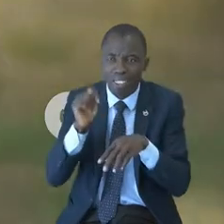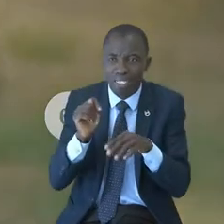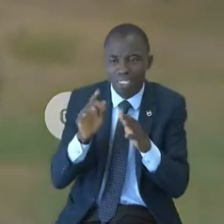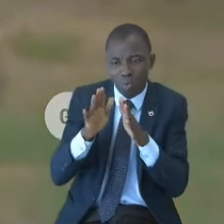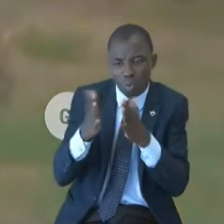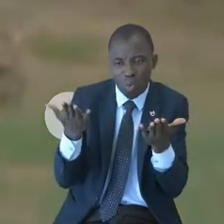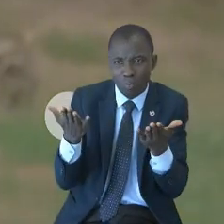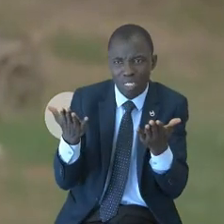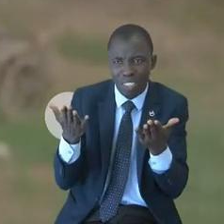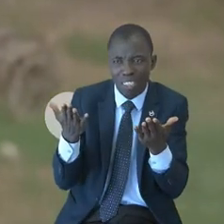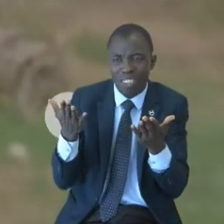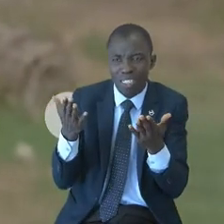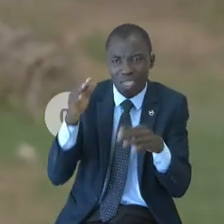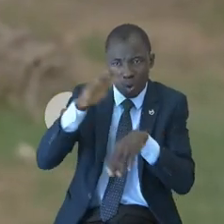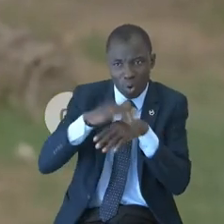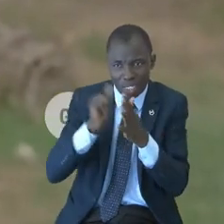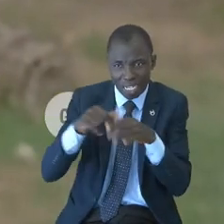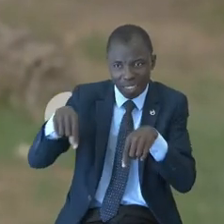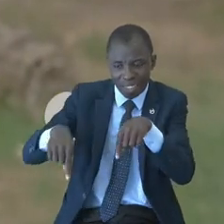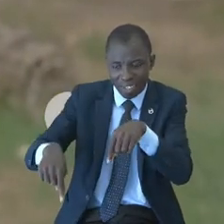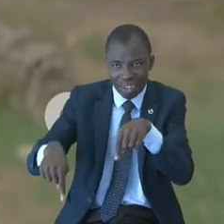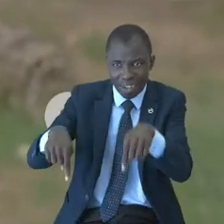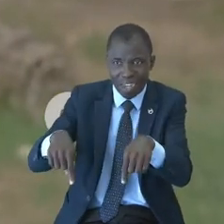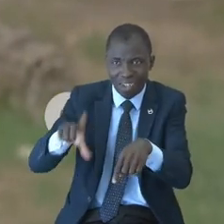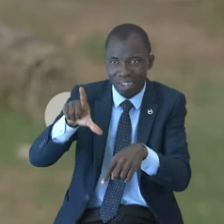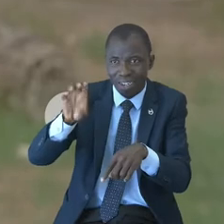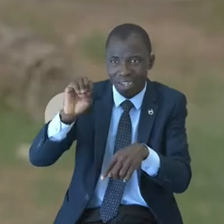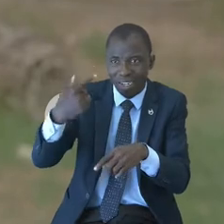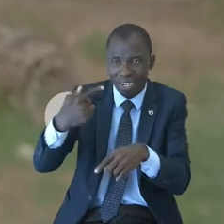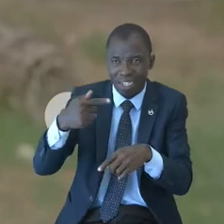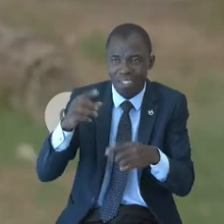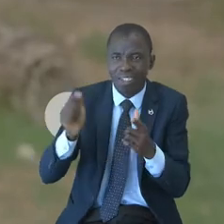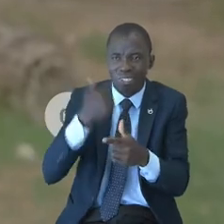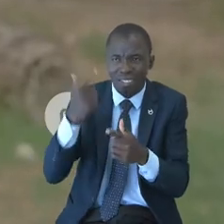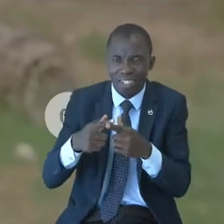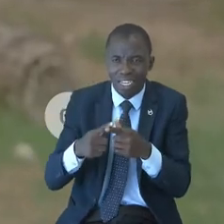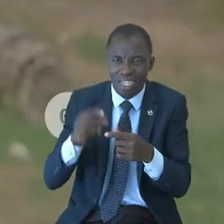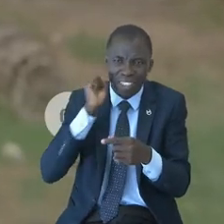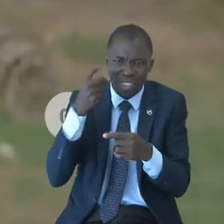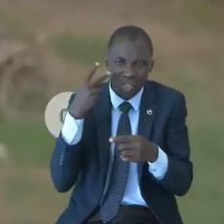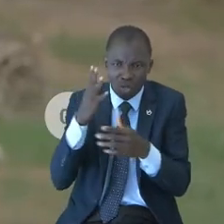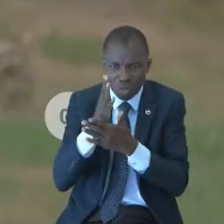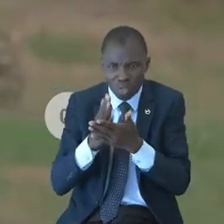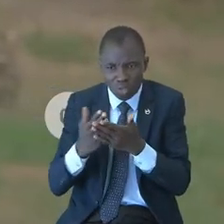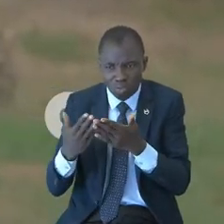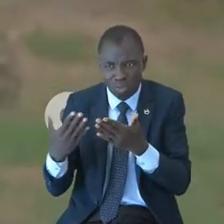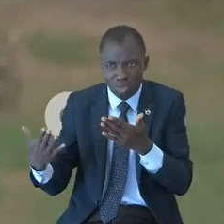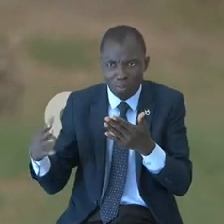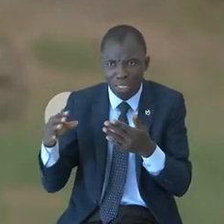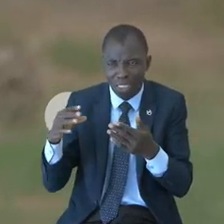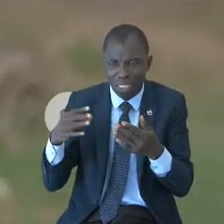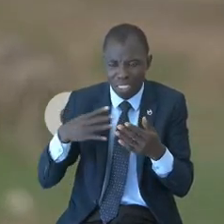something whitish. I said, is this bone? I had to indeed use my fingernail and draw it out. This is the first